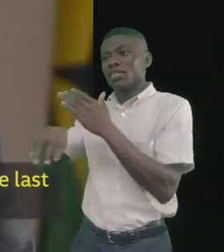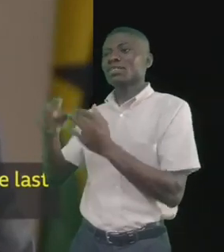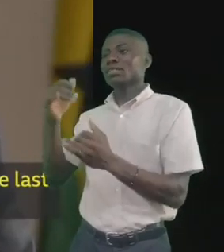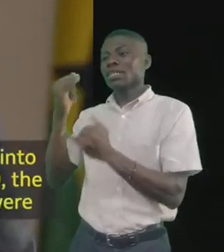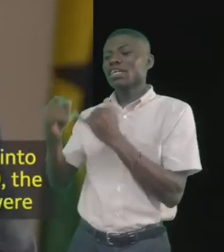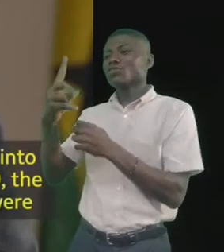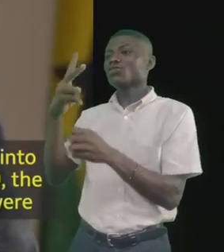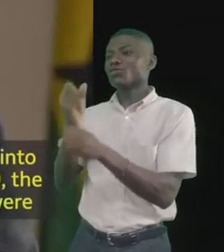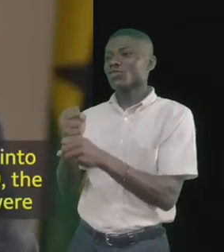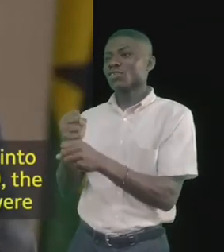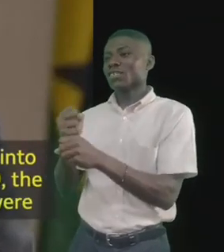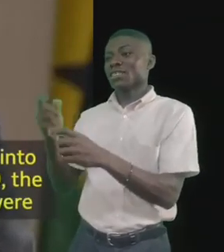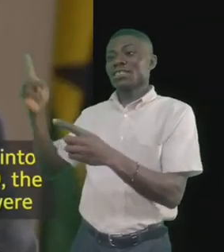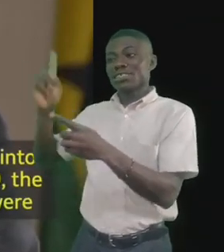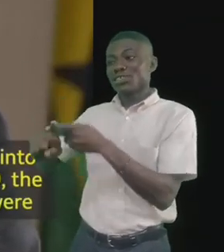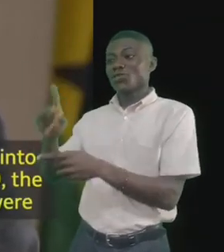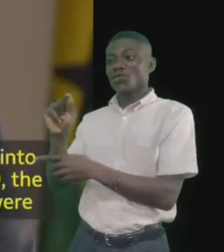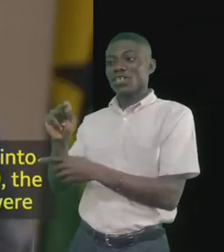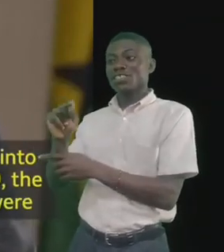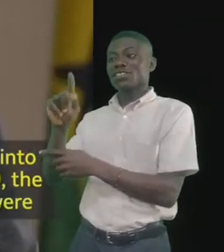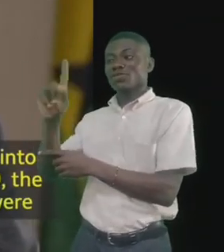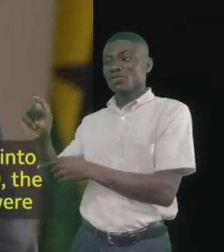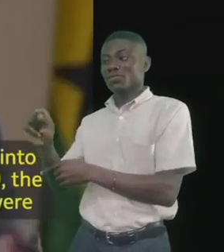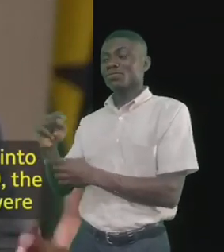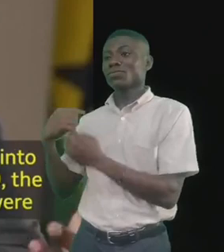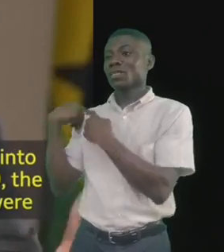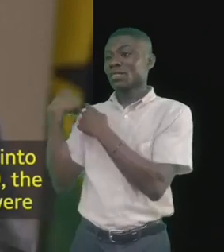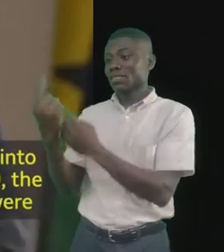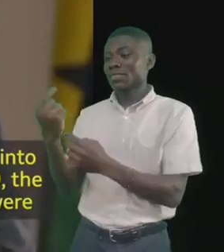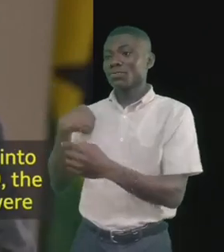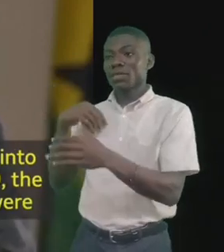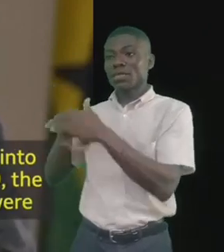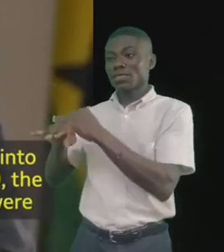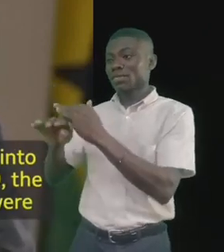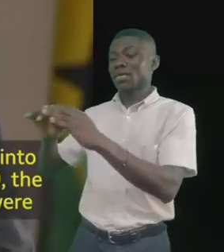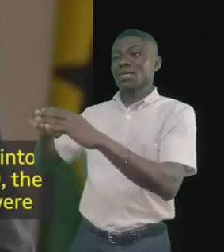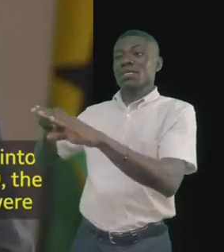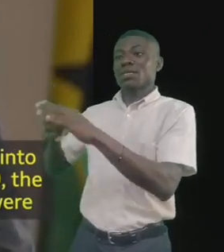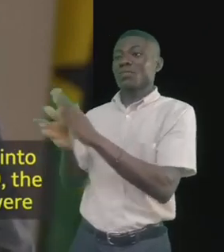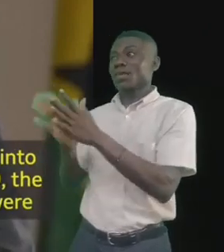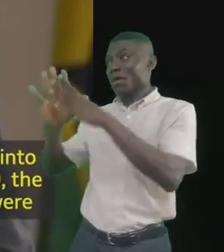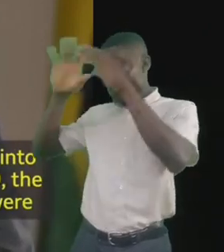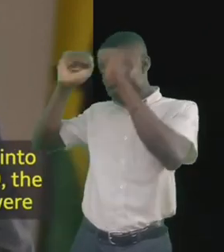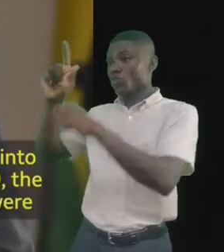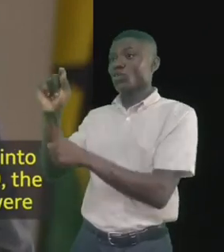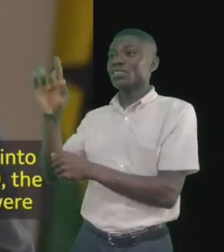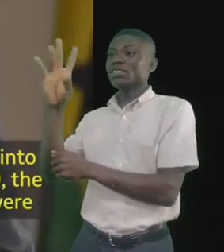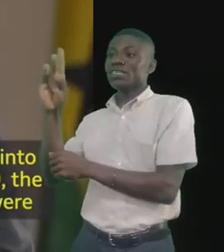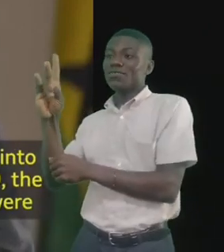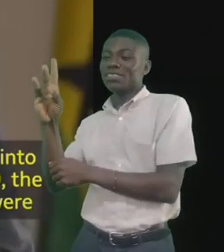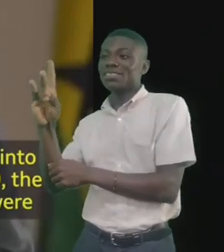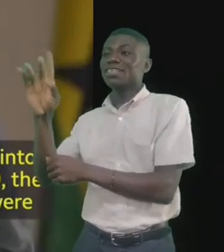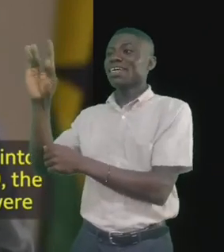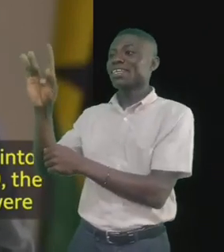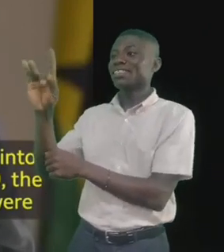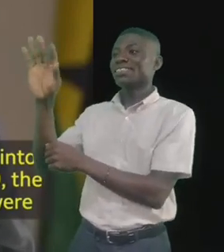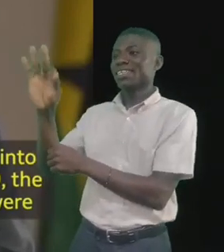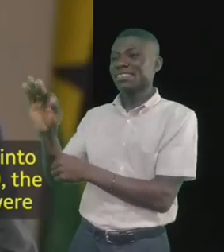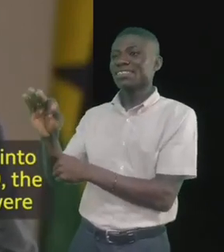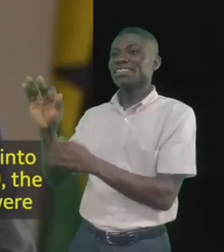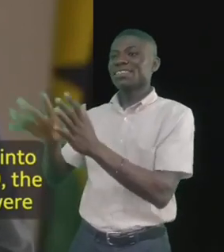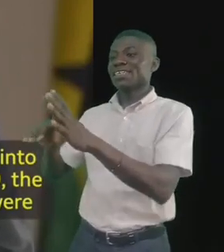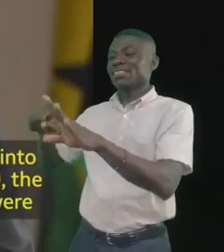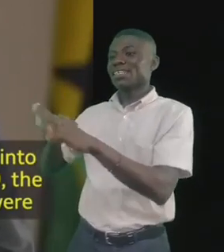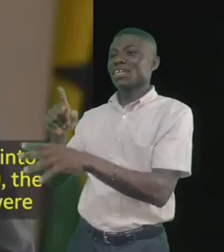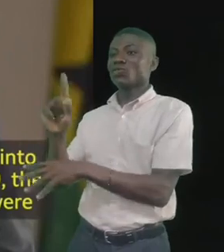2 years. Until 2020, since I came into office, 2017, 2018, 2019, the